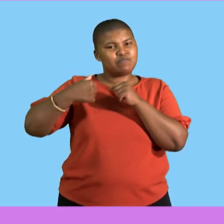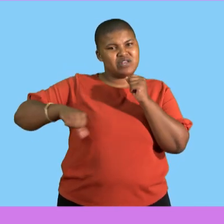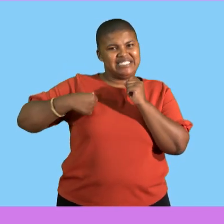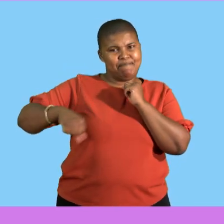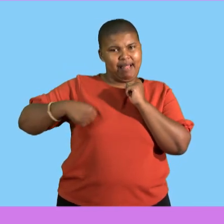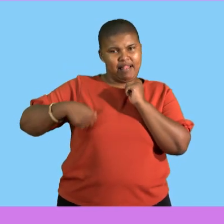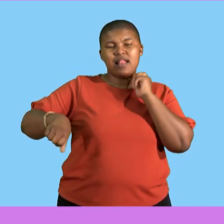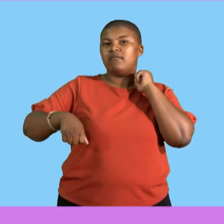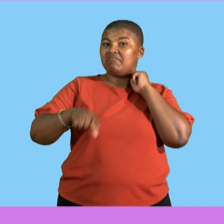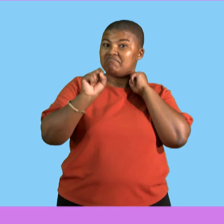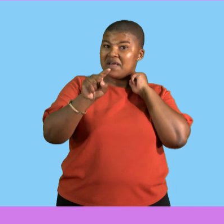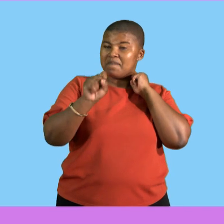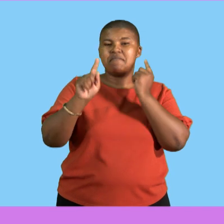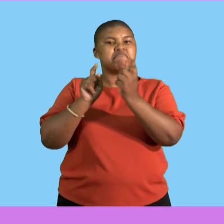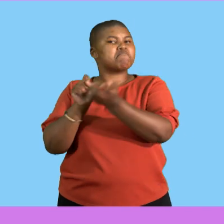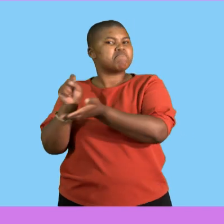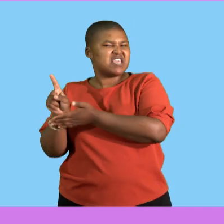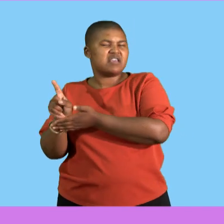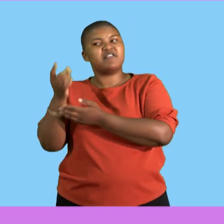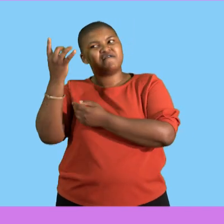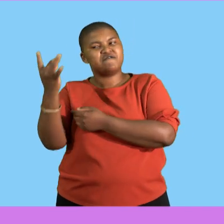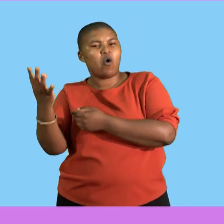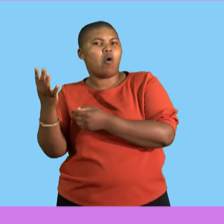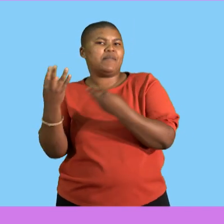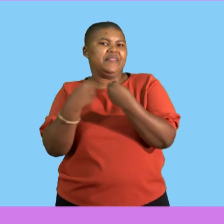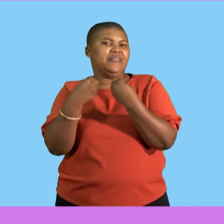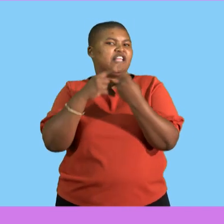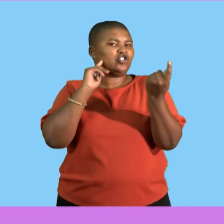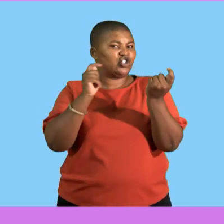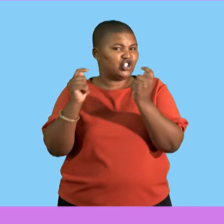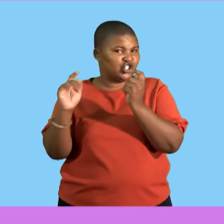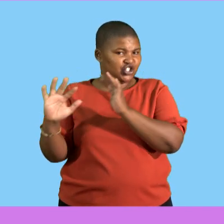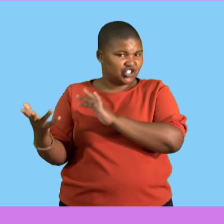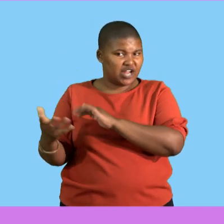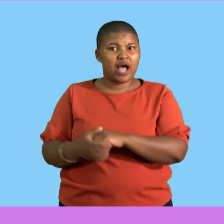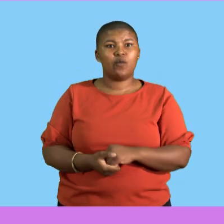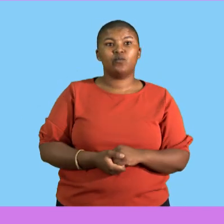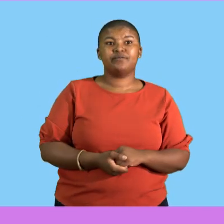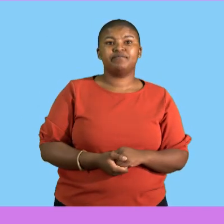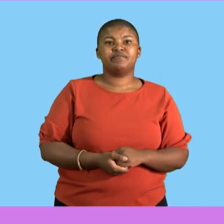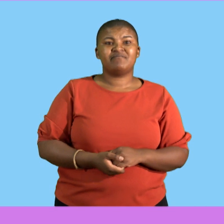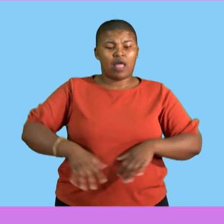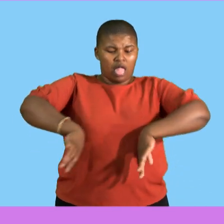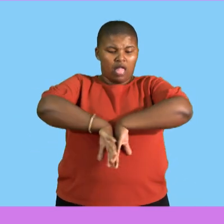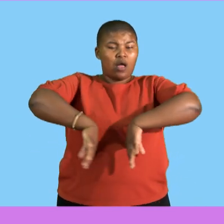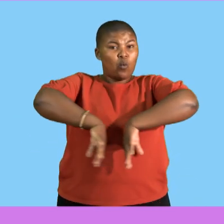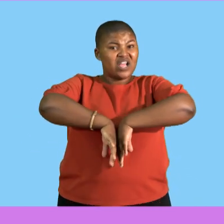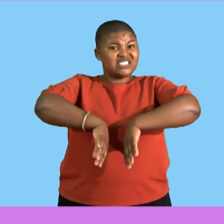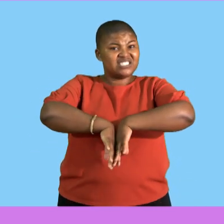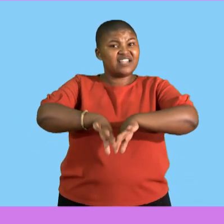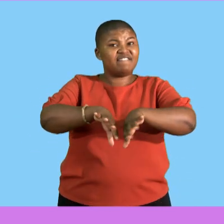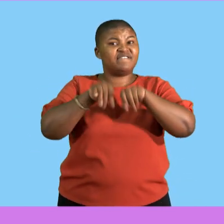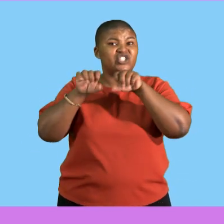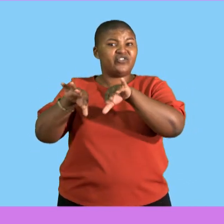the municipal area to tell them about the rates changes. Refuge removal